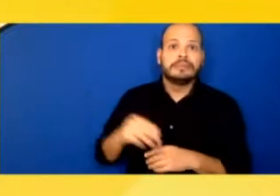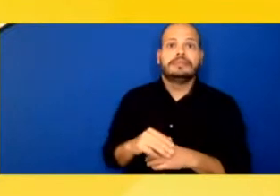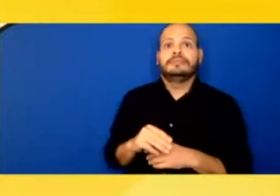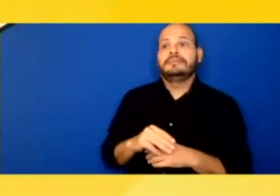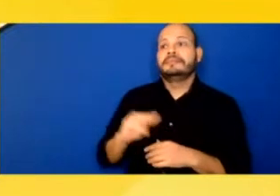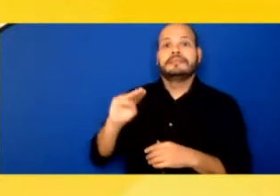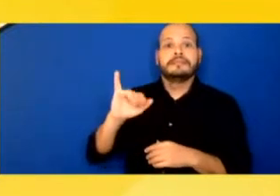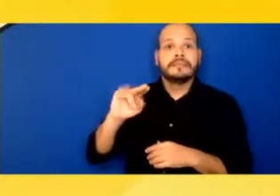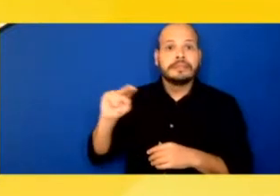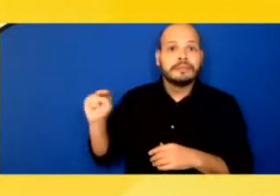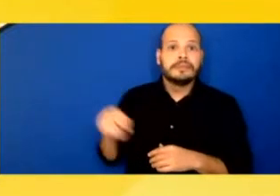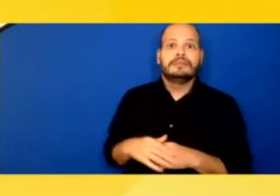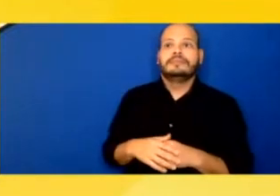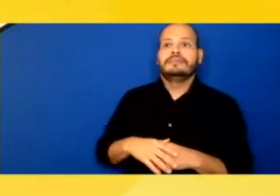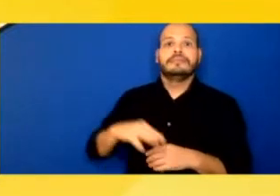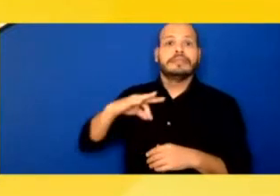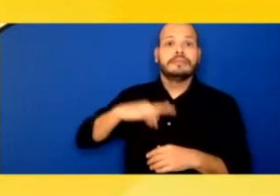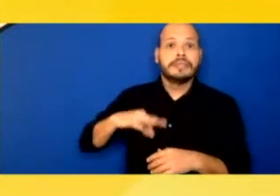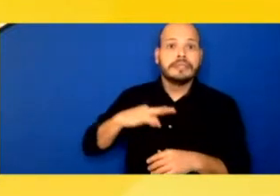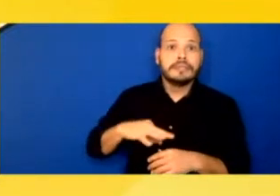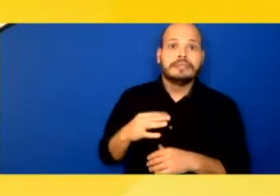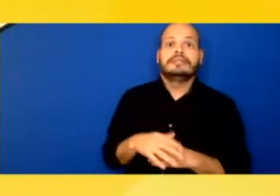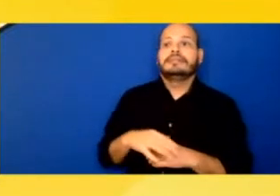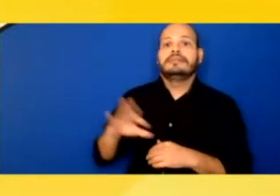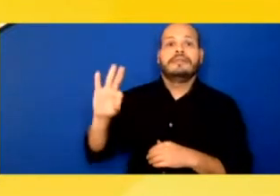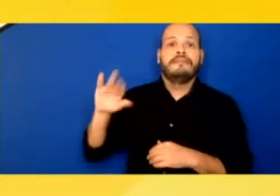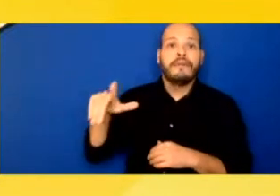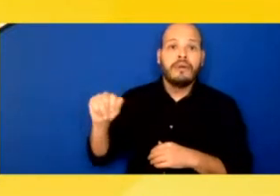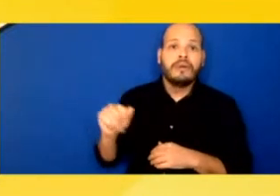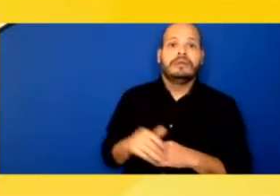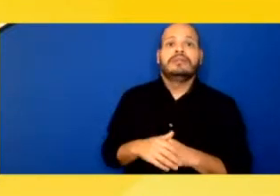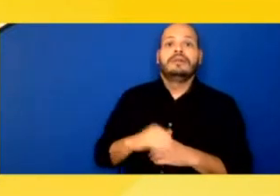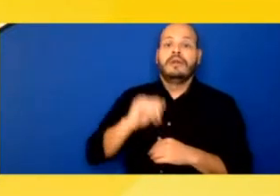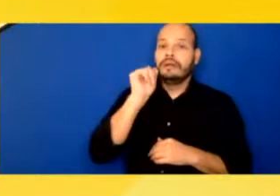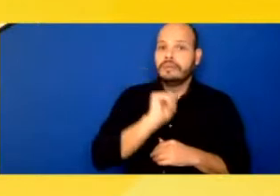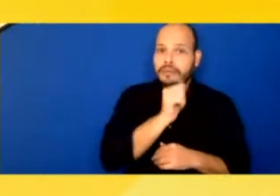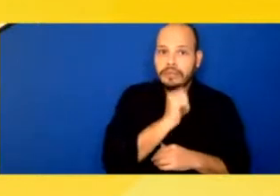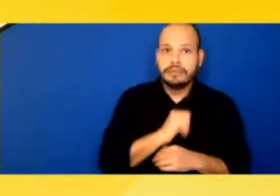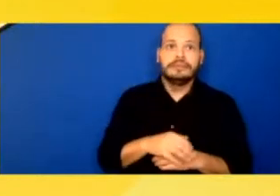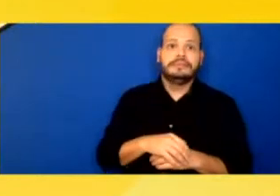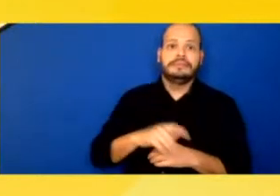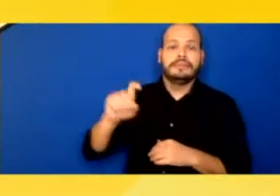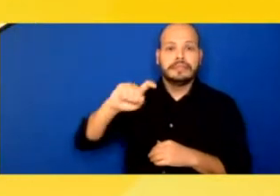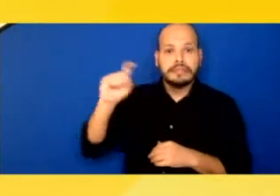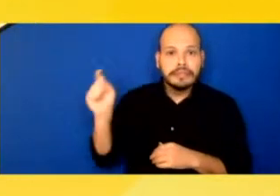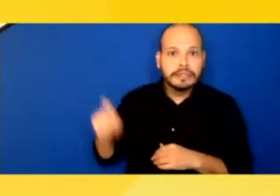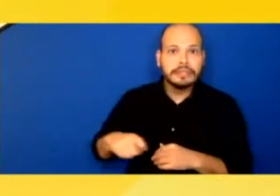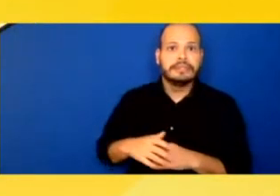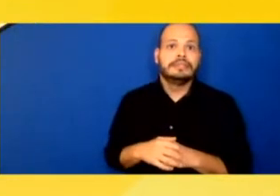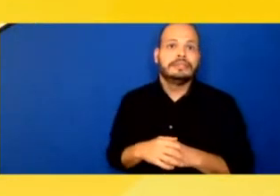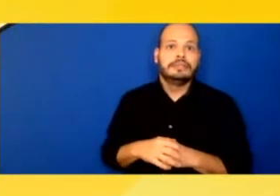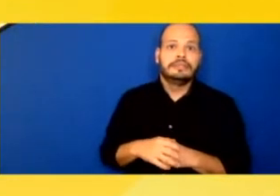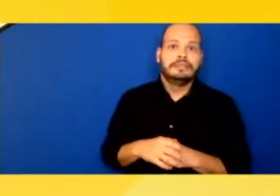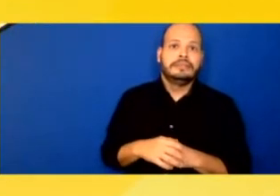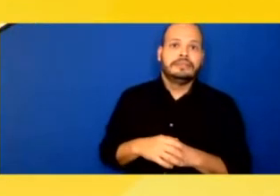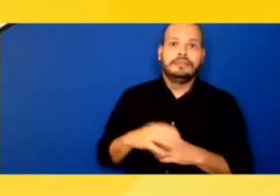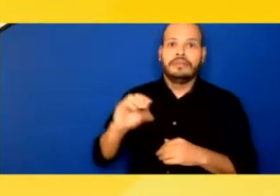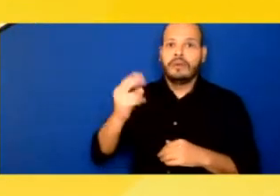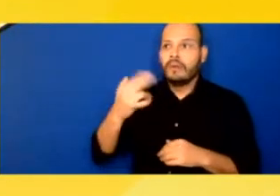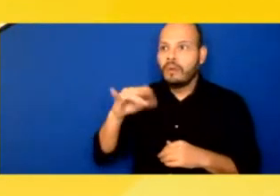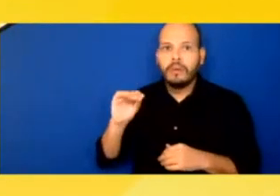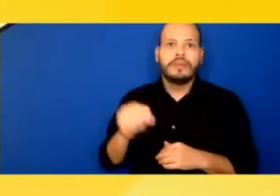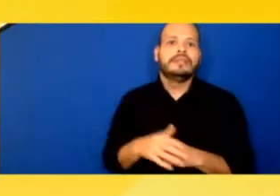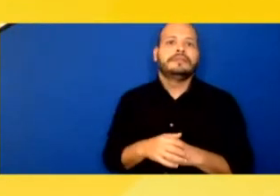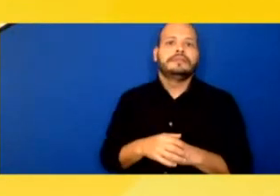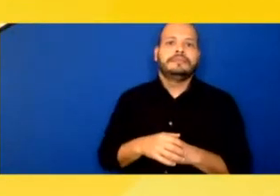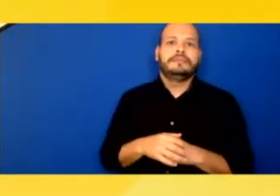North Carolina, Nevada, Georgia, Texas, Mississippi, and Ohio. And if you push that to just 30%, you're talking about probably